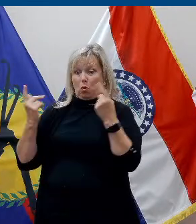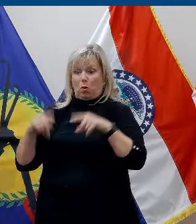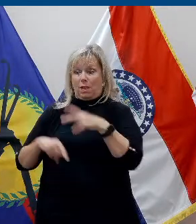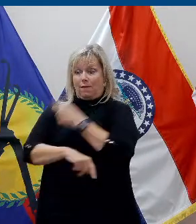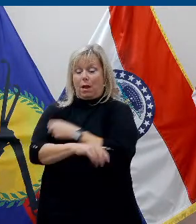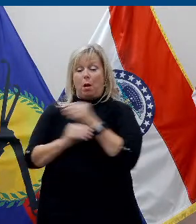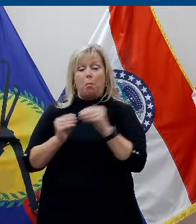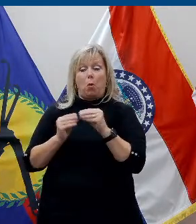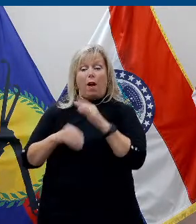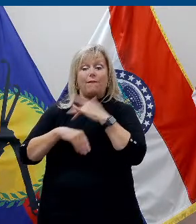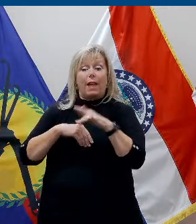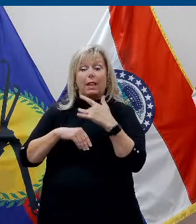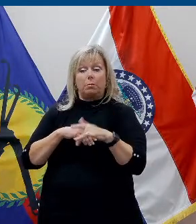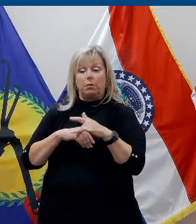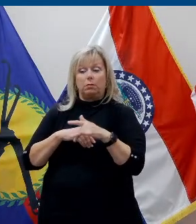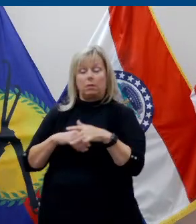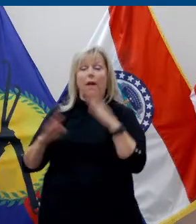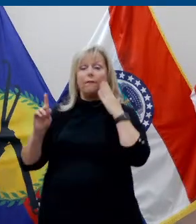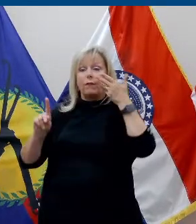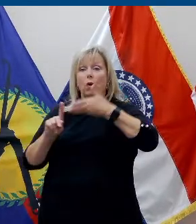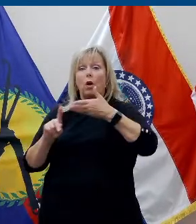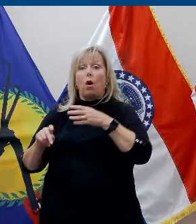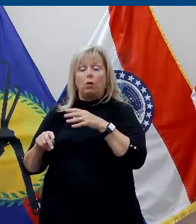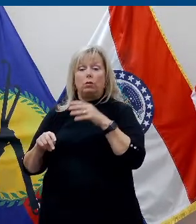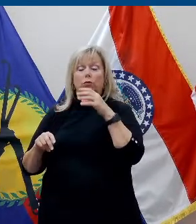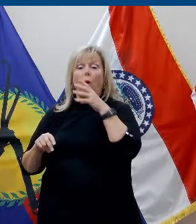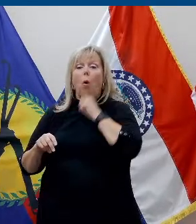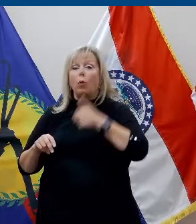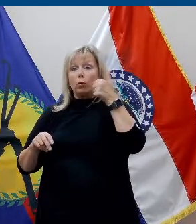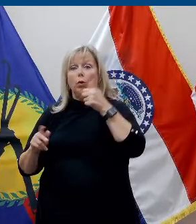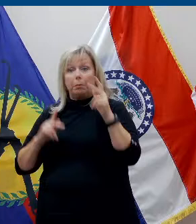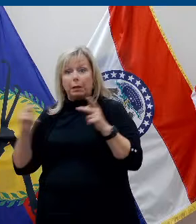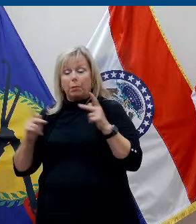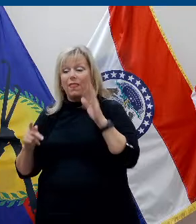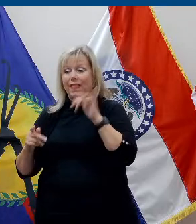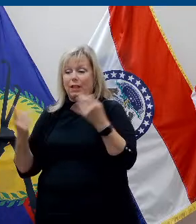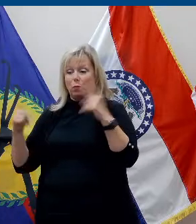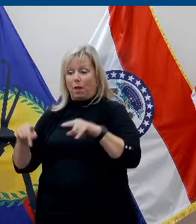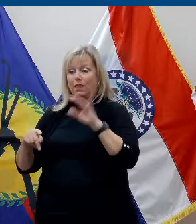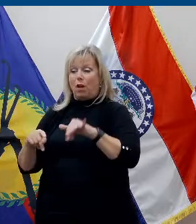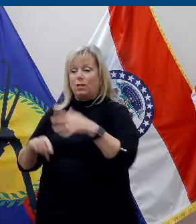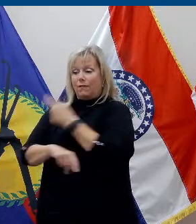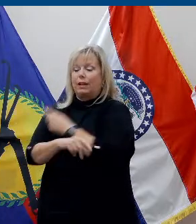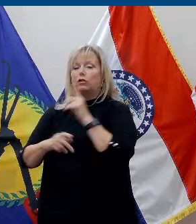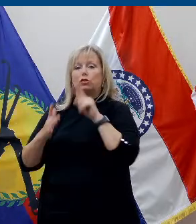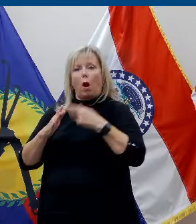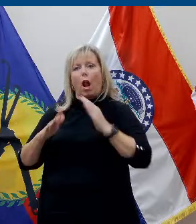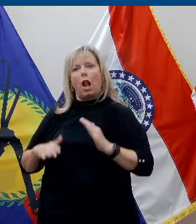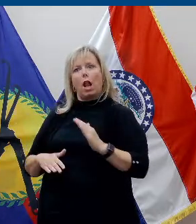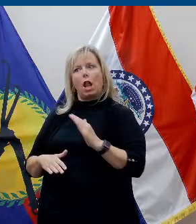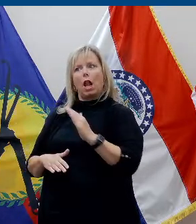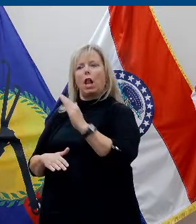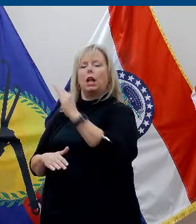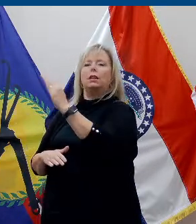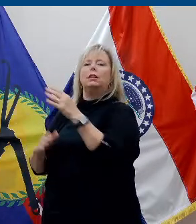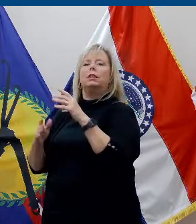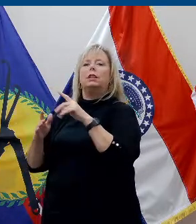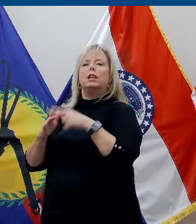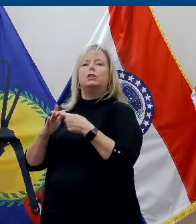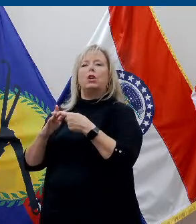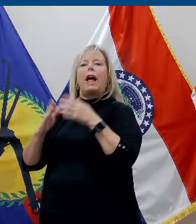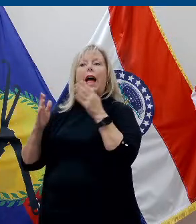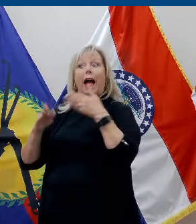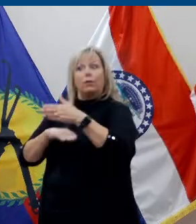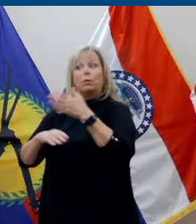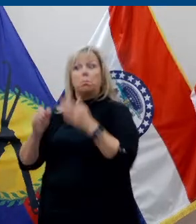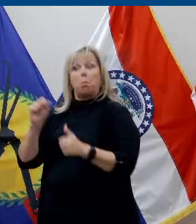vaccine was more available and focused on our older adult population, that was when those vaccines began to rise and then began to level